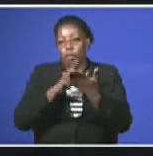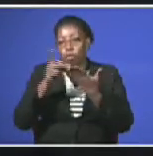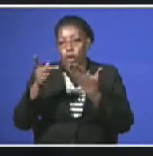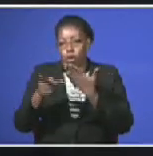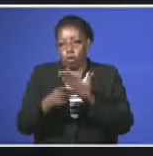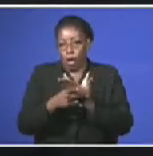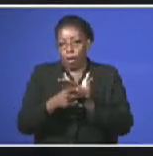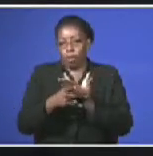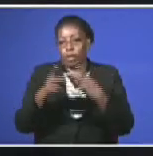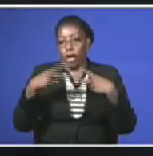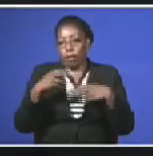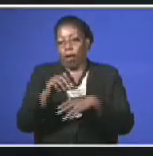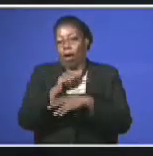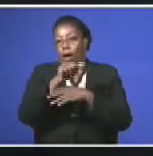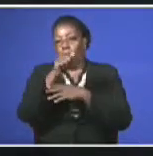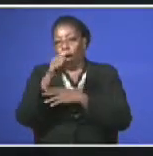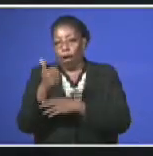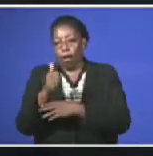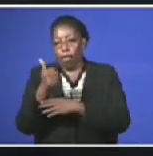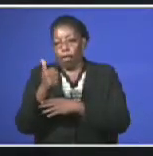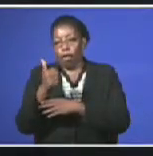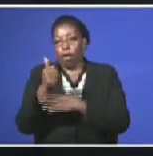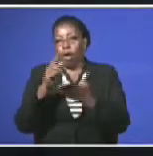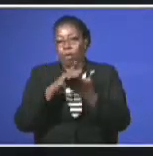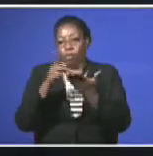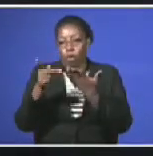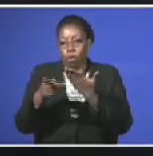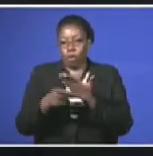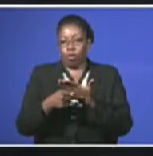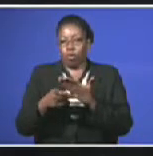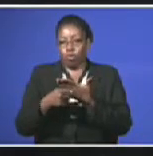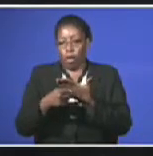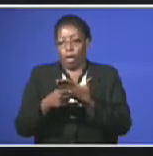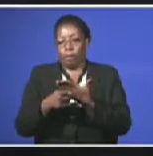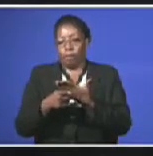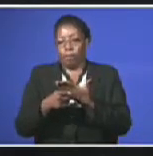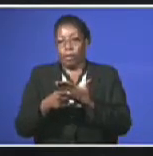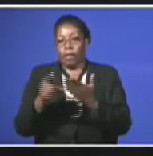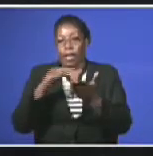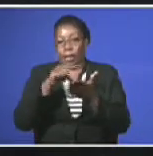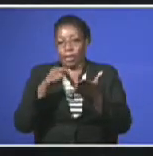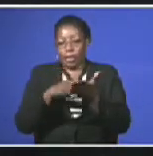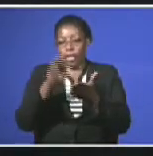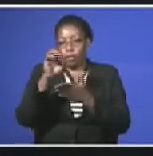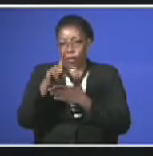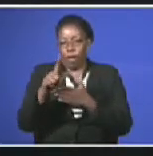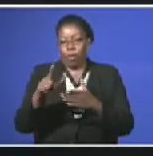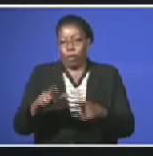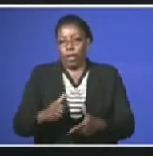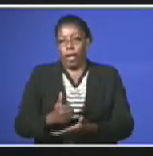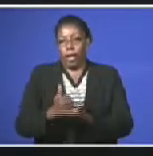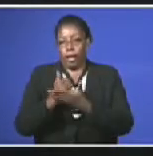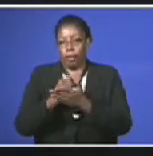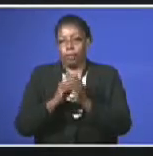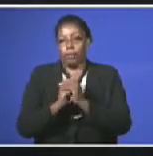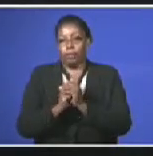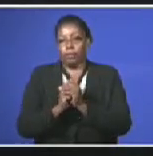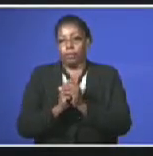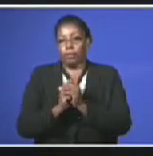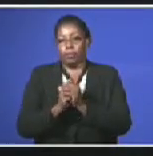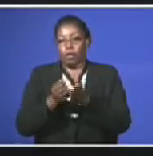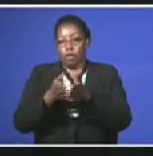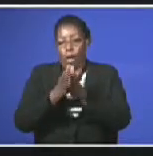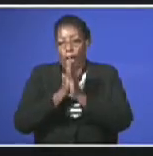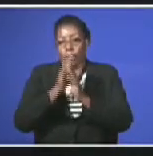we have a ton of other outreach programs that this fair will help fund. So we